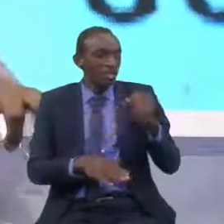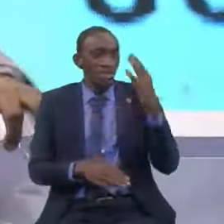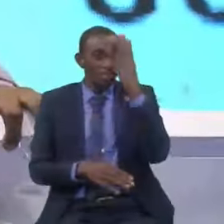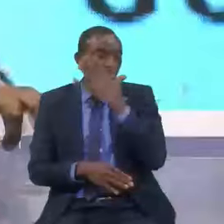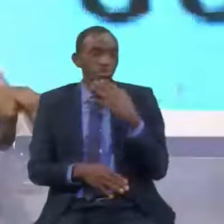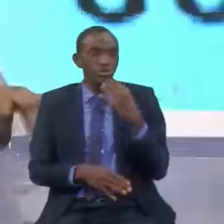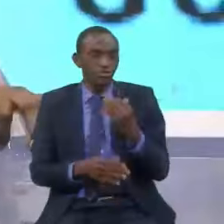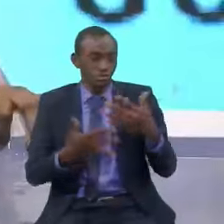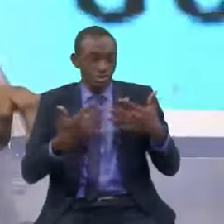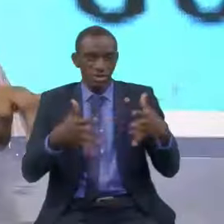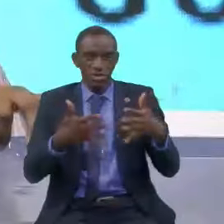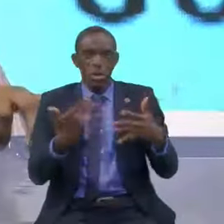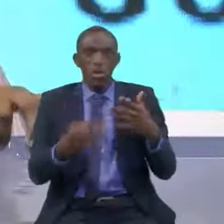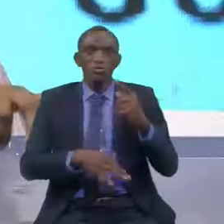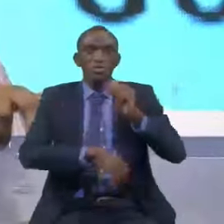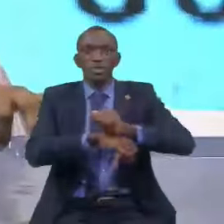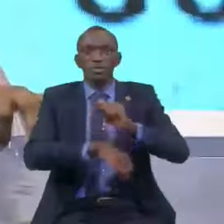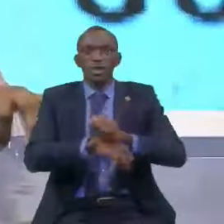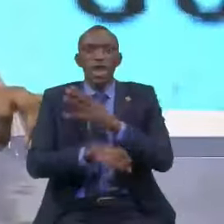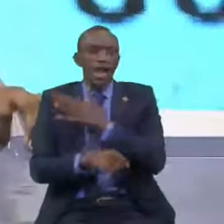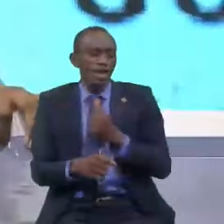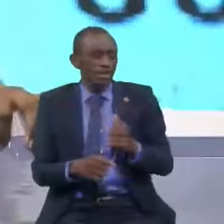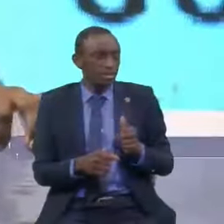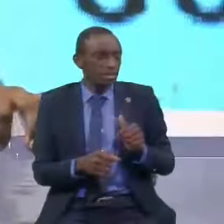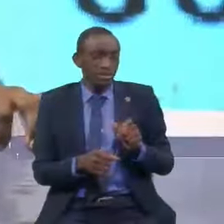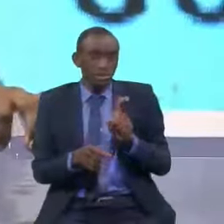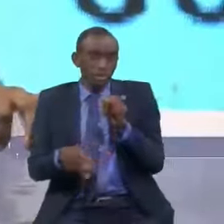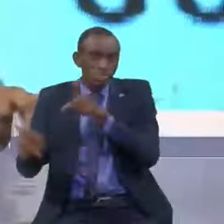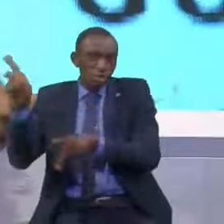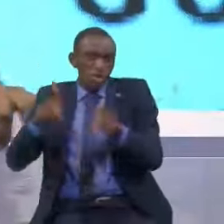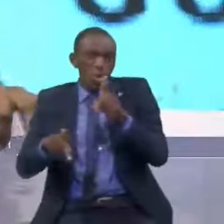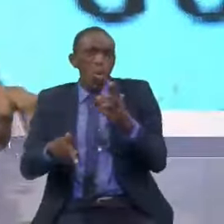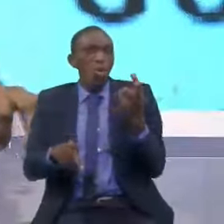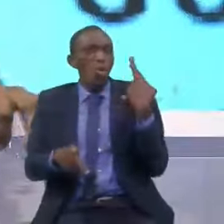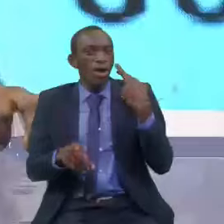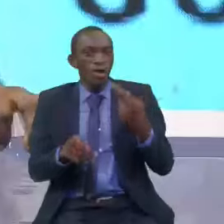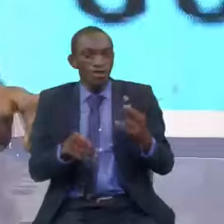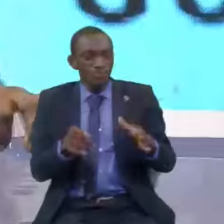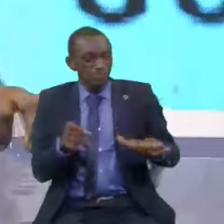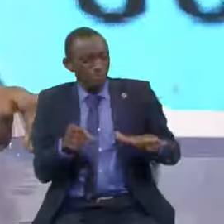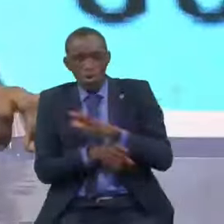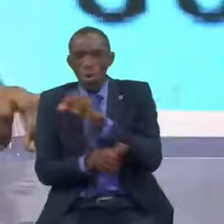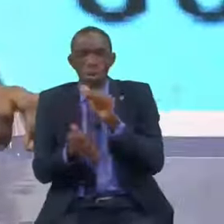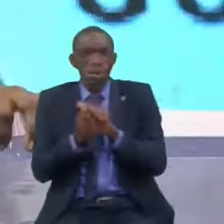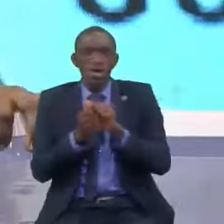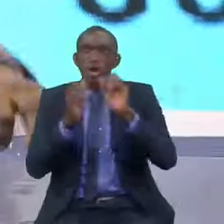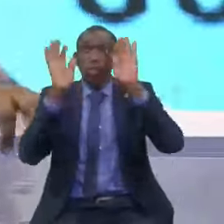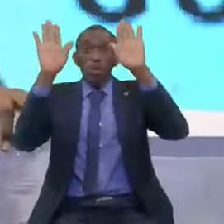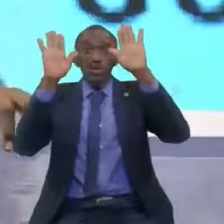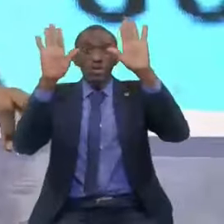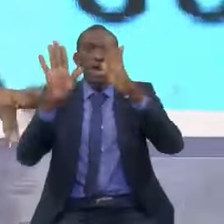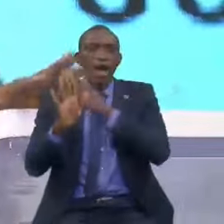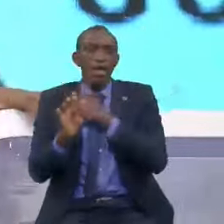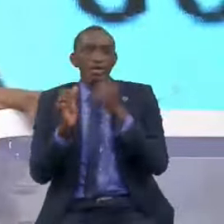temple, and they were filled with wonder and amazement.